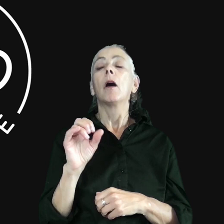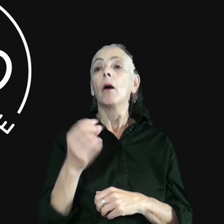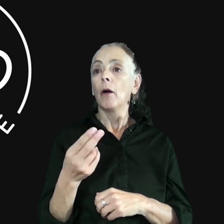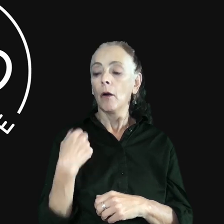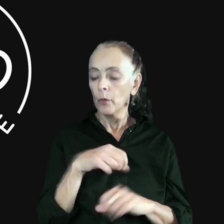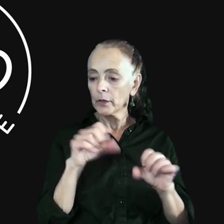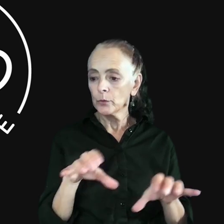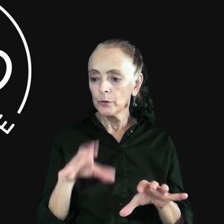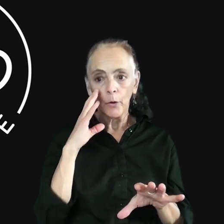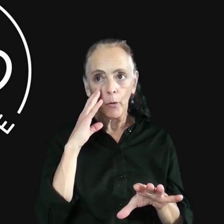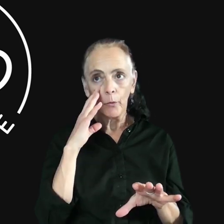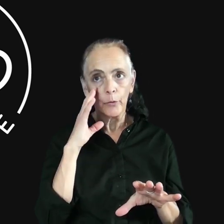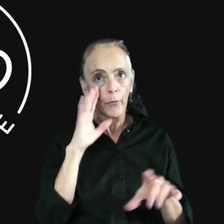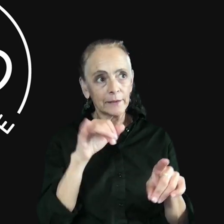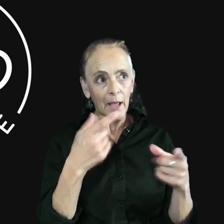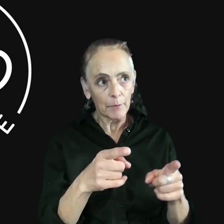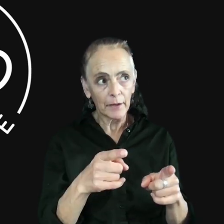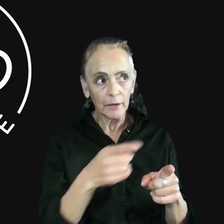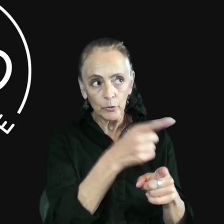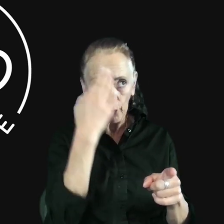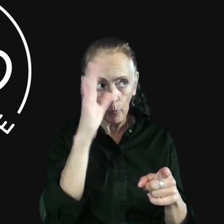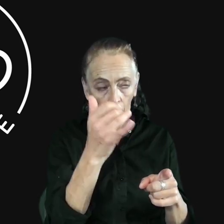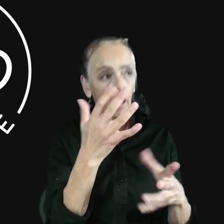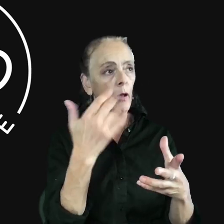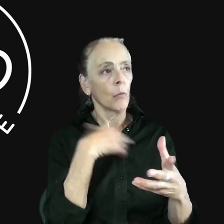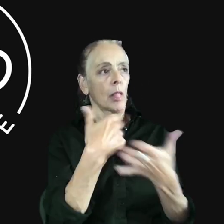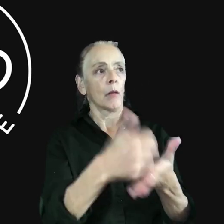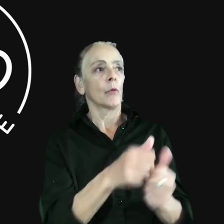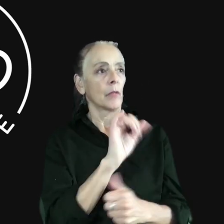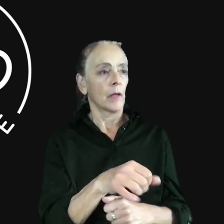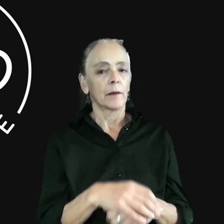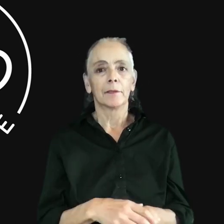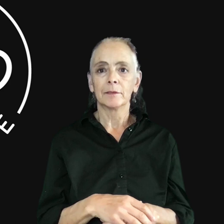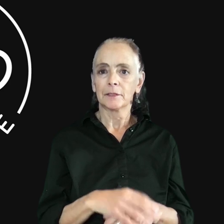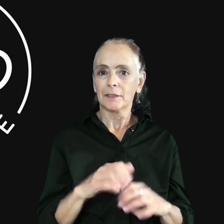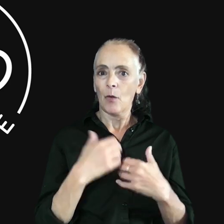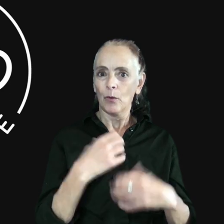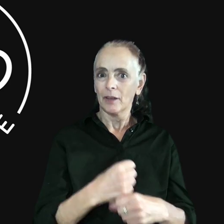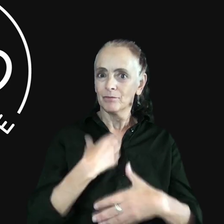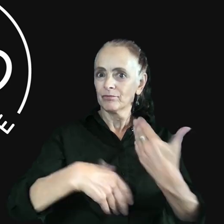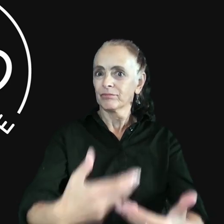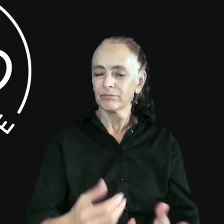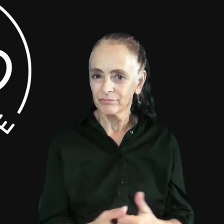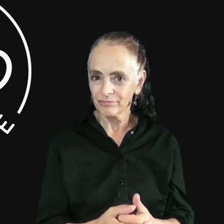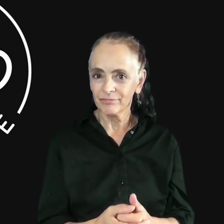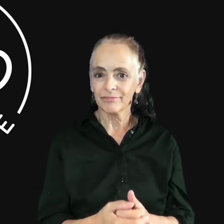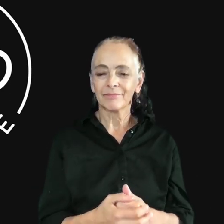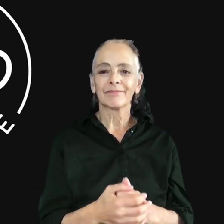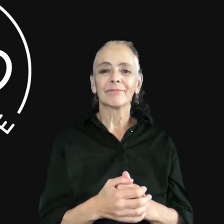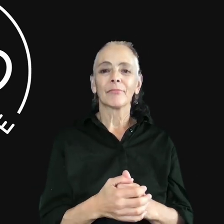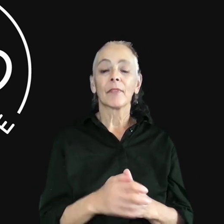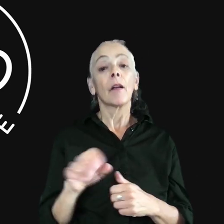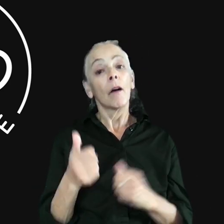you know this is happening you don't know why we can help you with that and this is how we we we got the ball rolling on that so there are